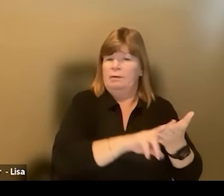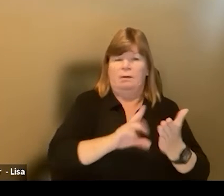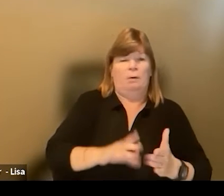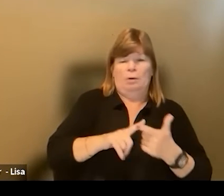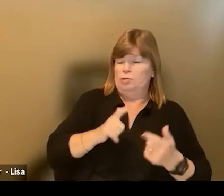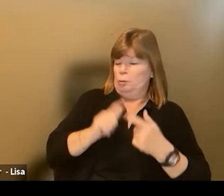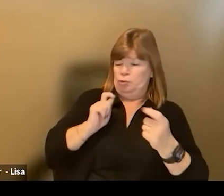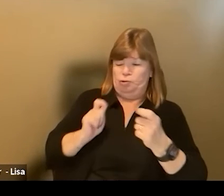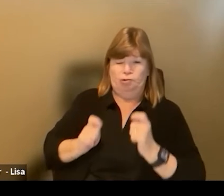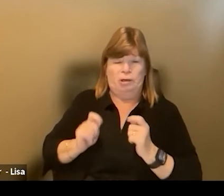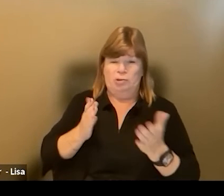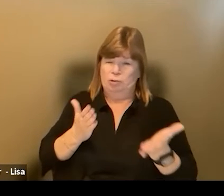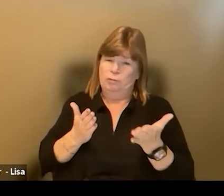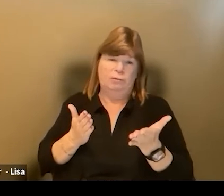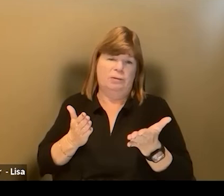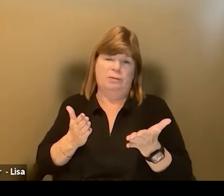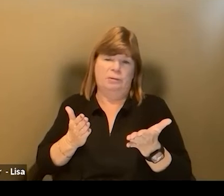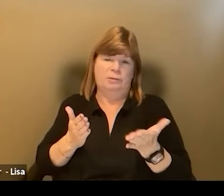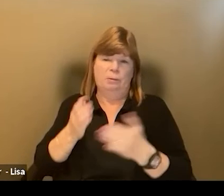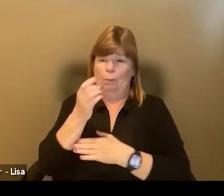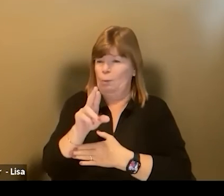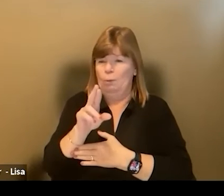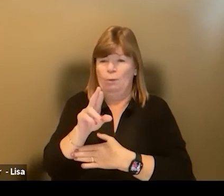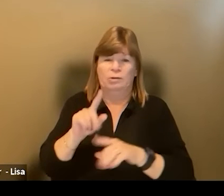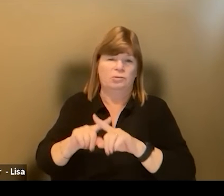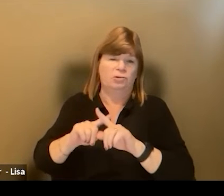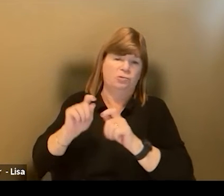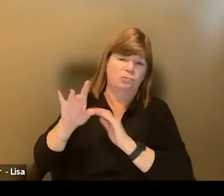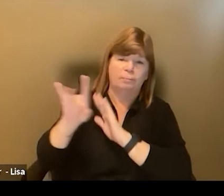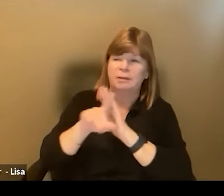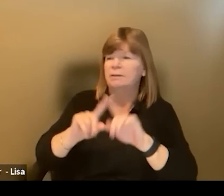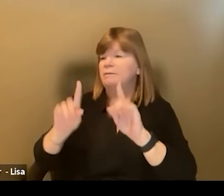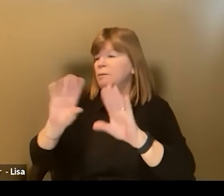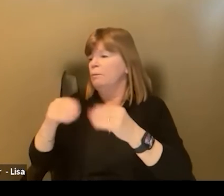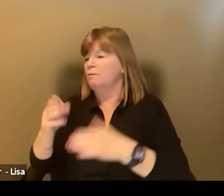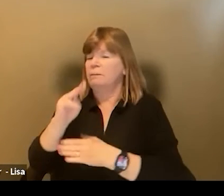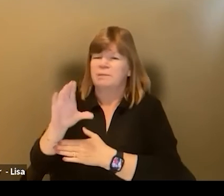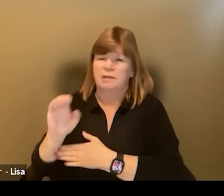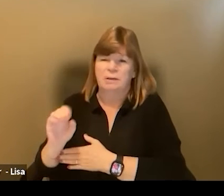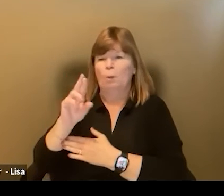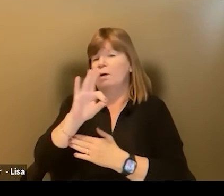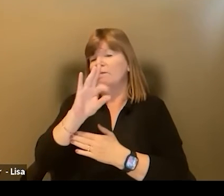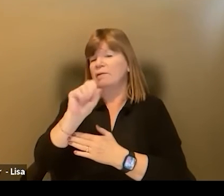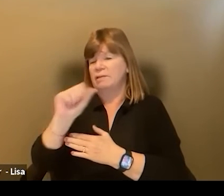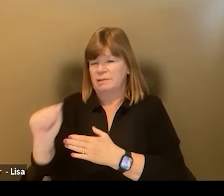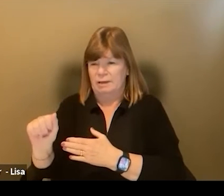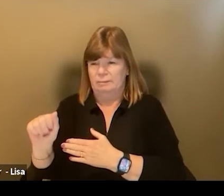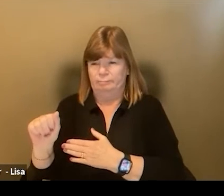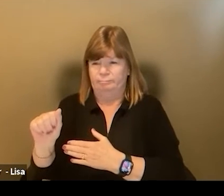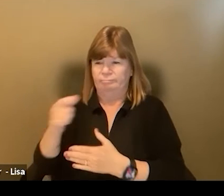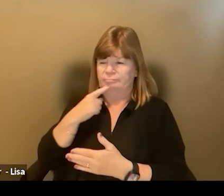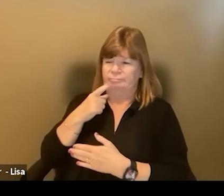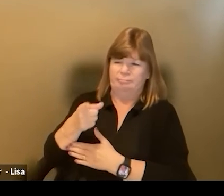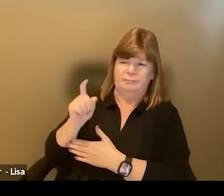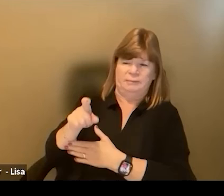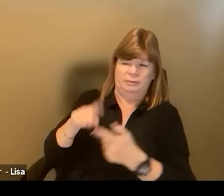like to modify services and/or providers, or the MCE or FSSA identifies